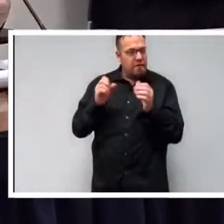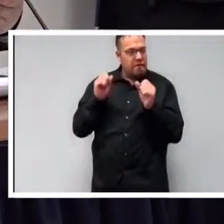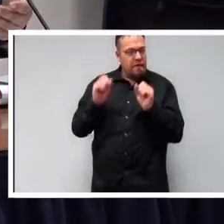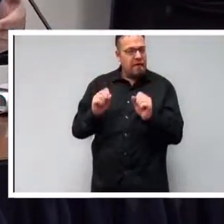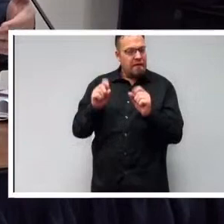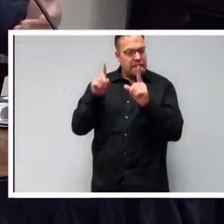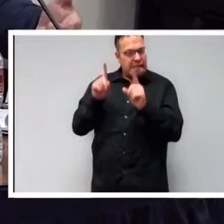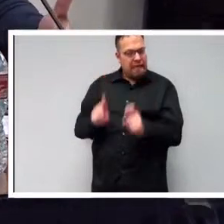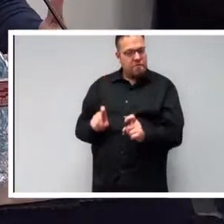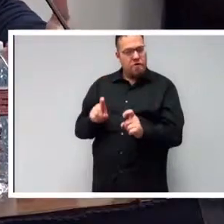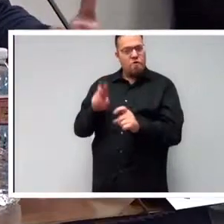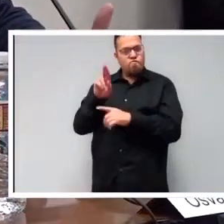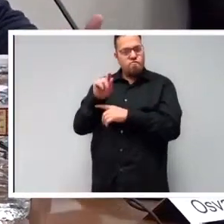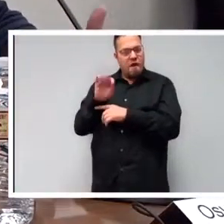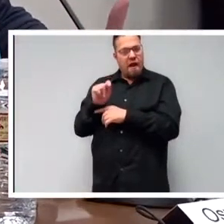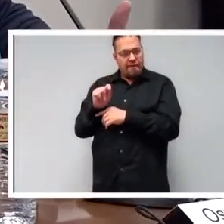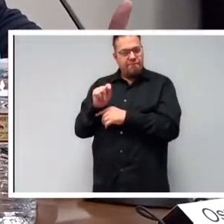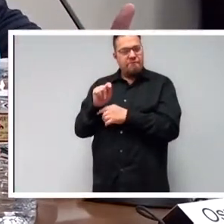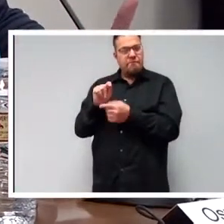the